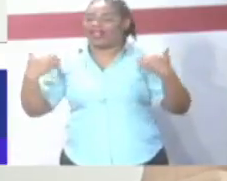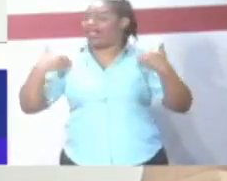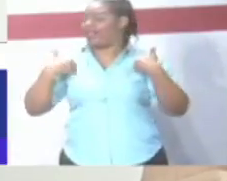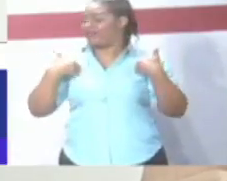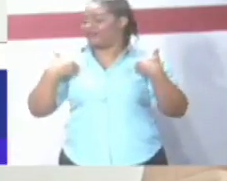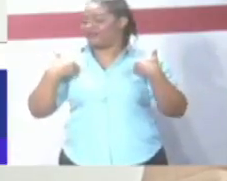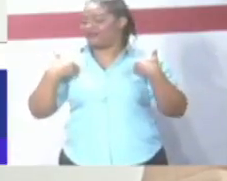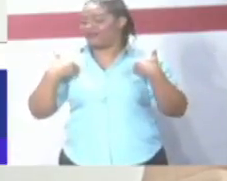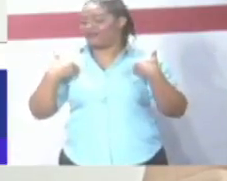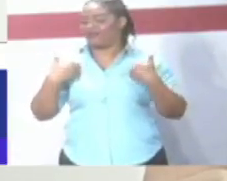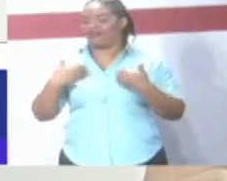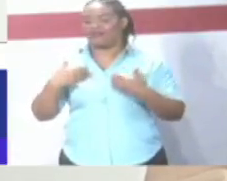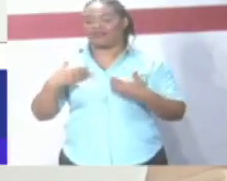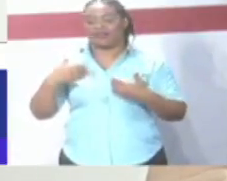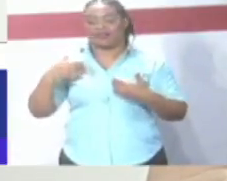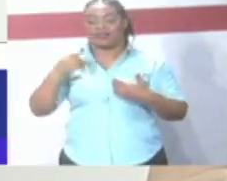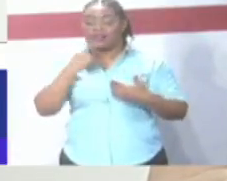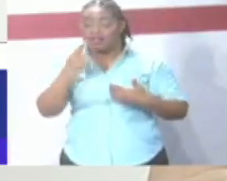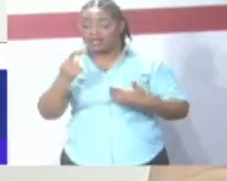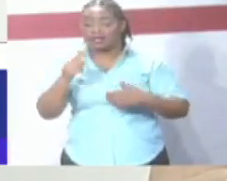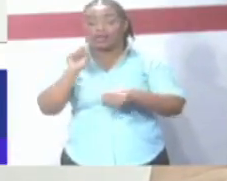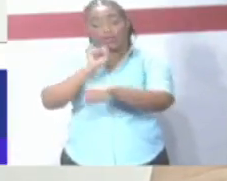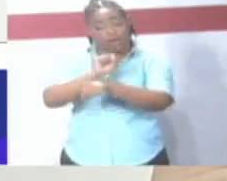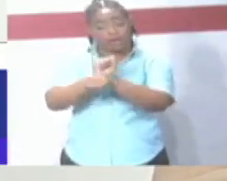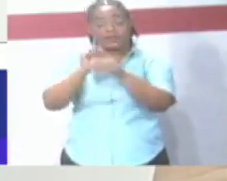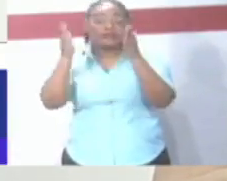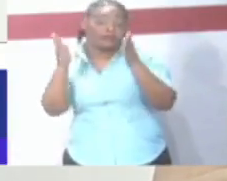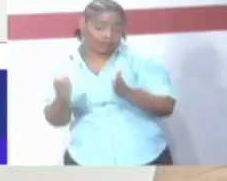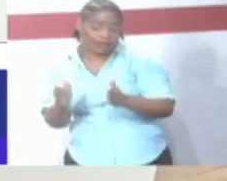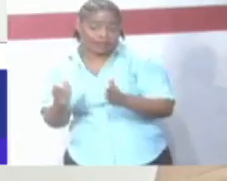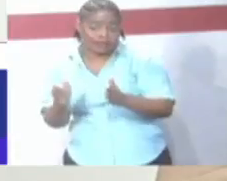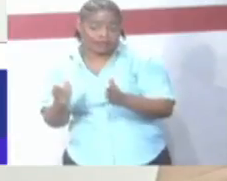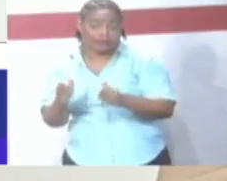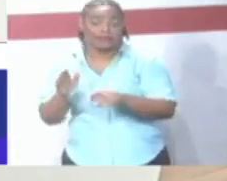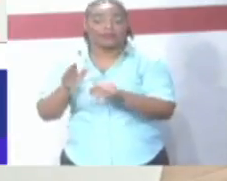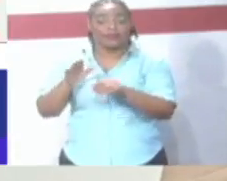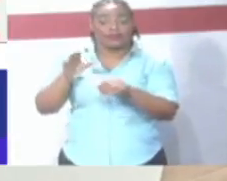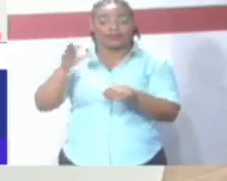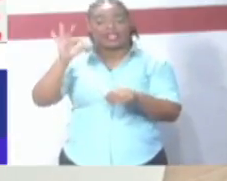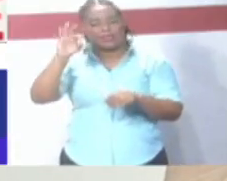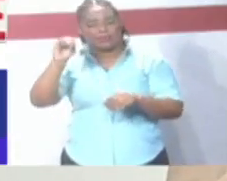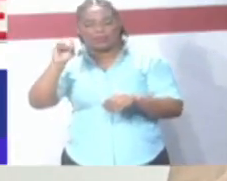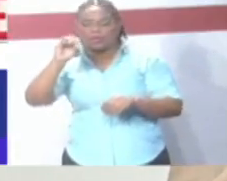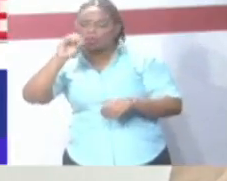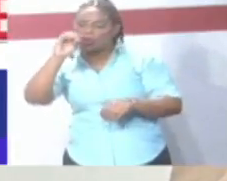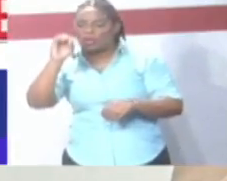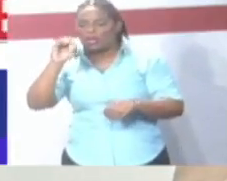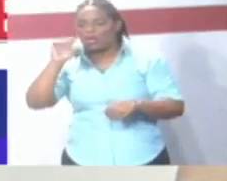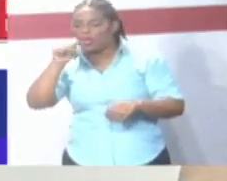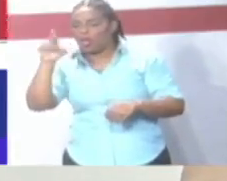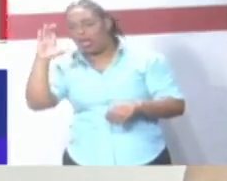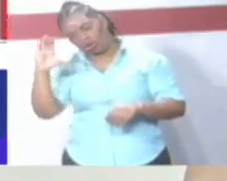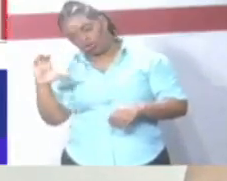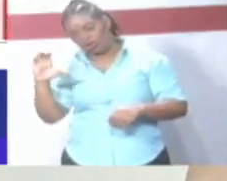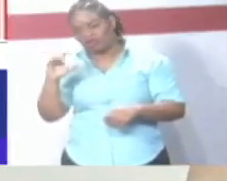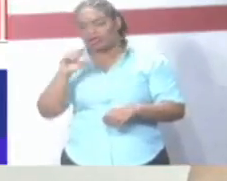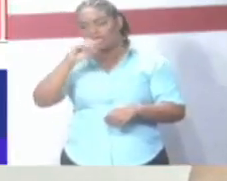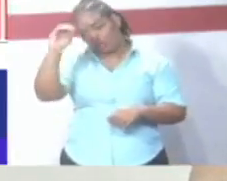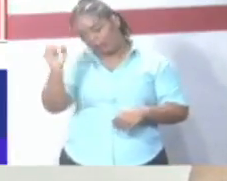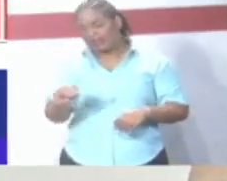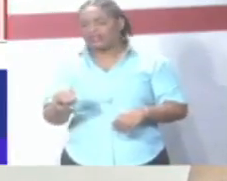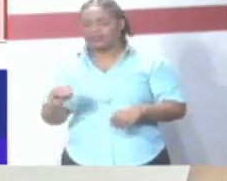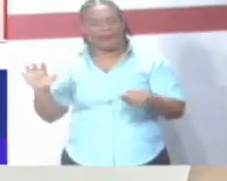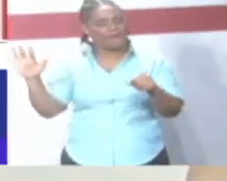employee base is close to 90 to 100% fully vaccinated. That is what they have indicated to us. I've